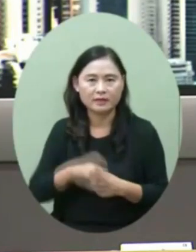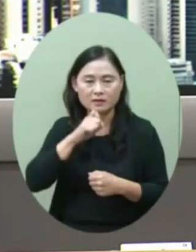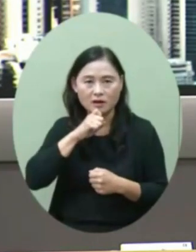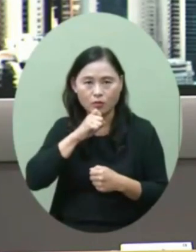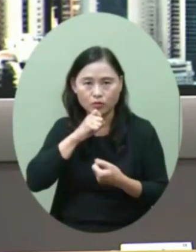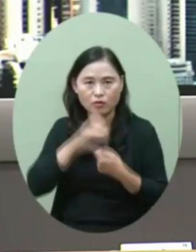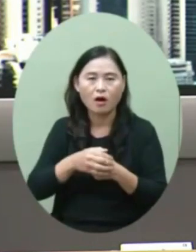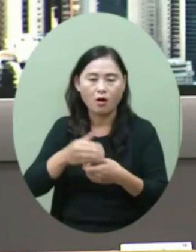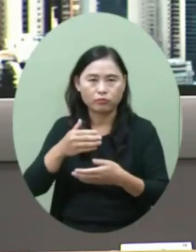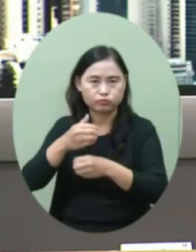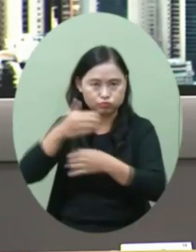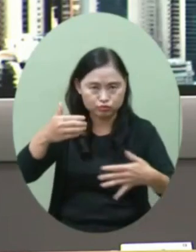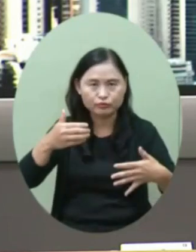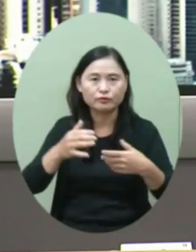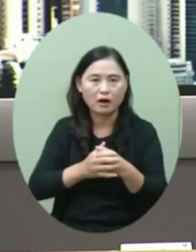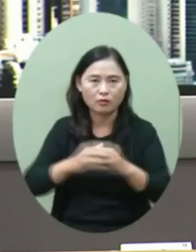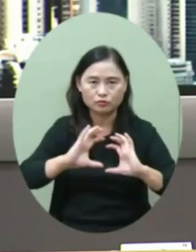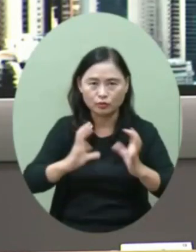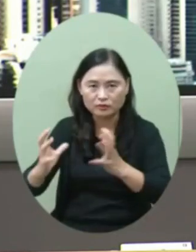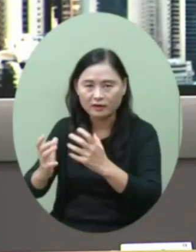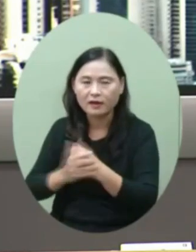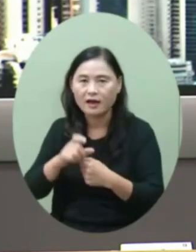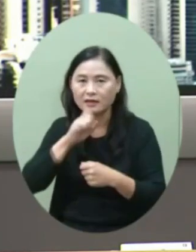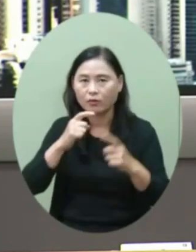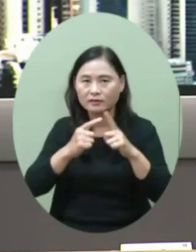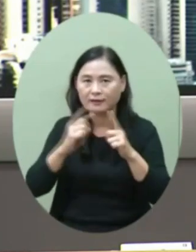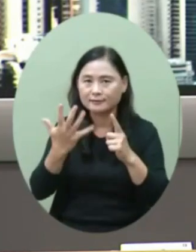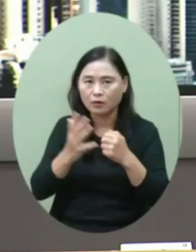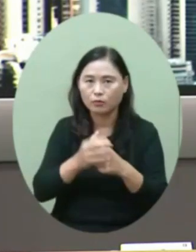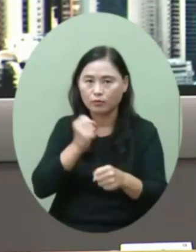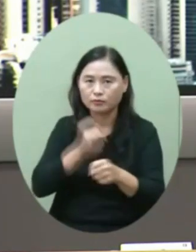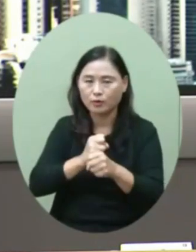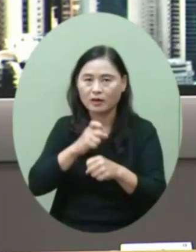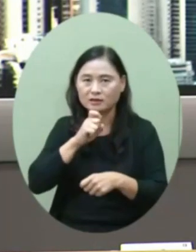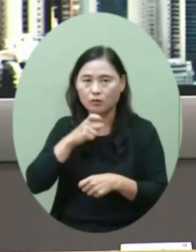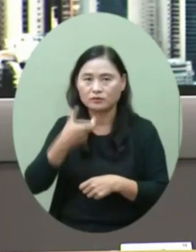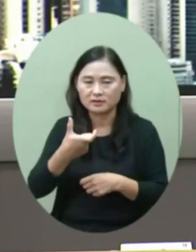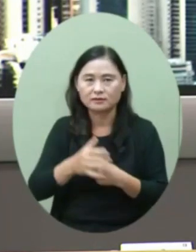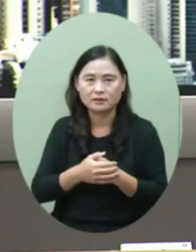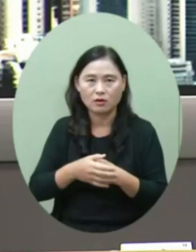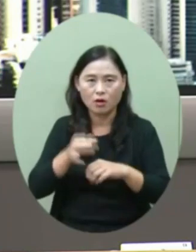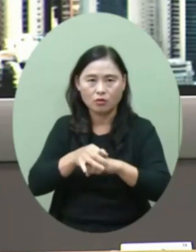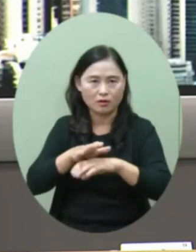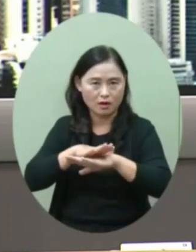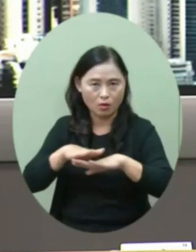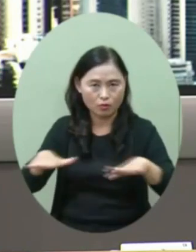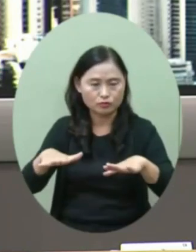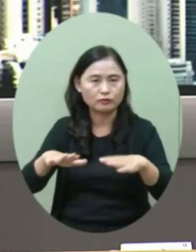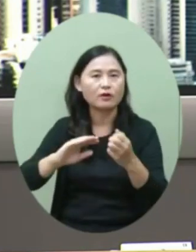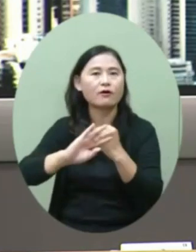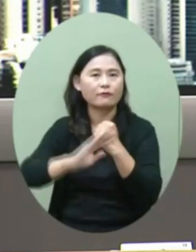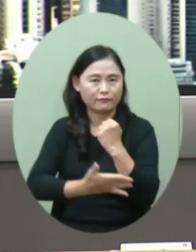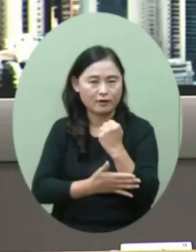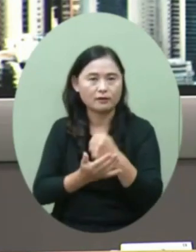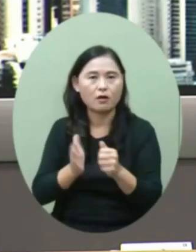over the case. Now, of course, we have the powers, we have the organization structure, we still need funding and